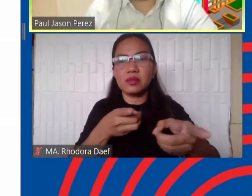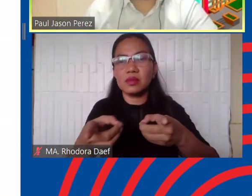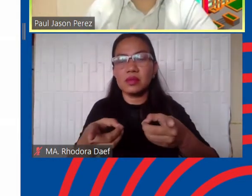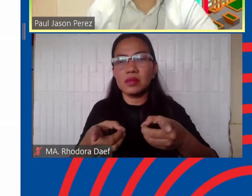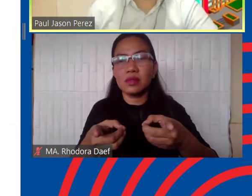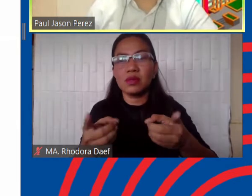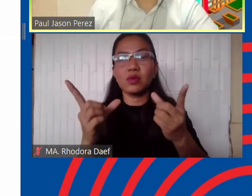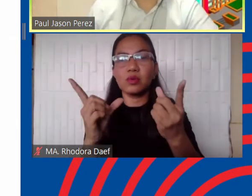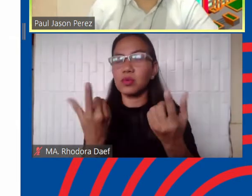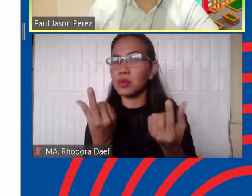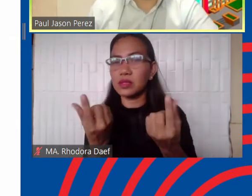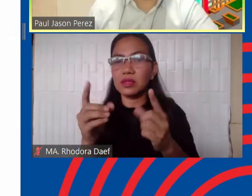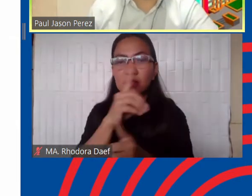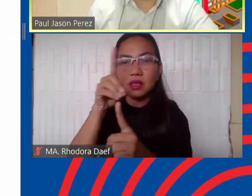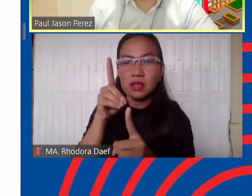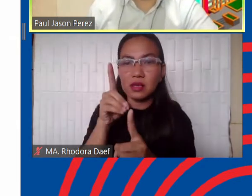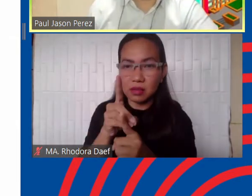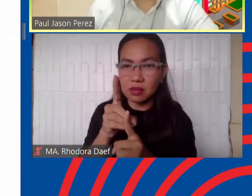date.